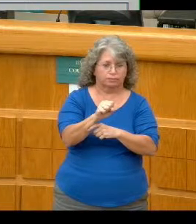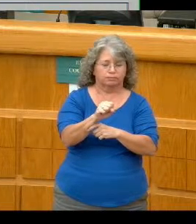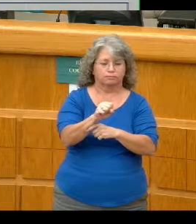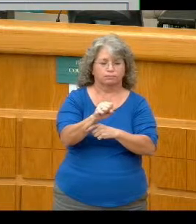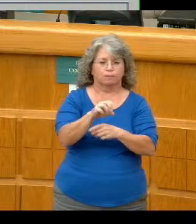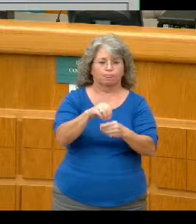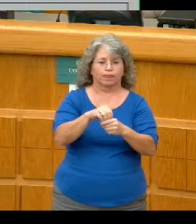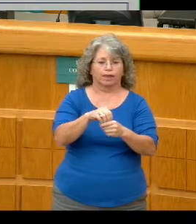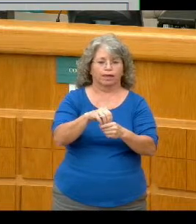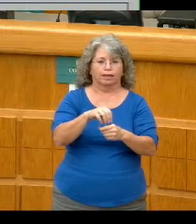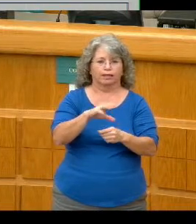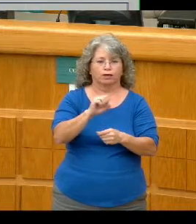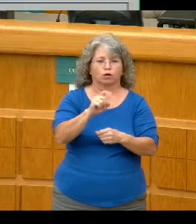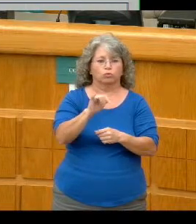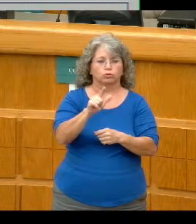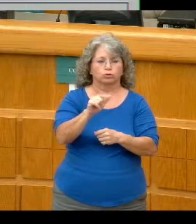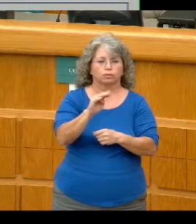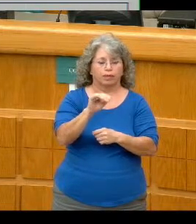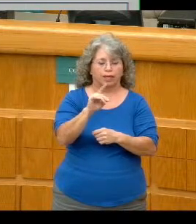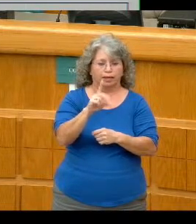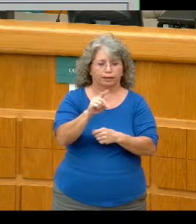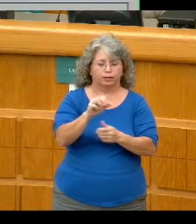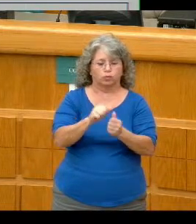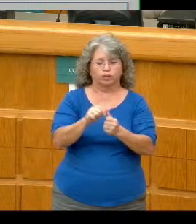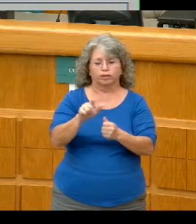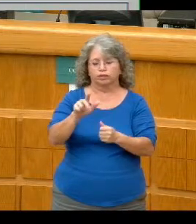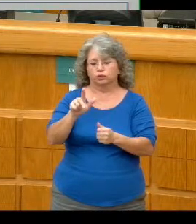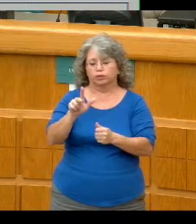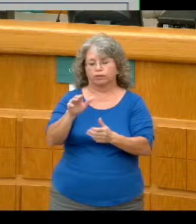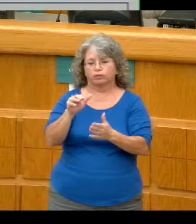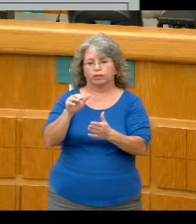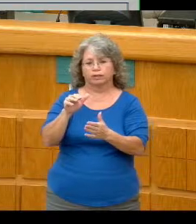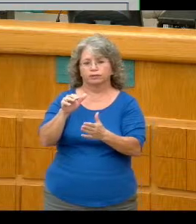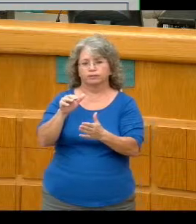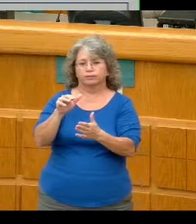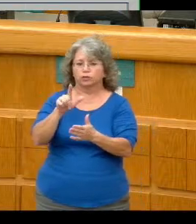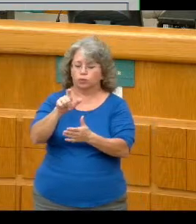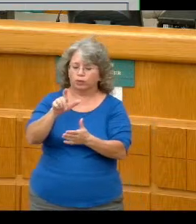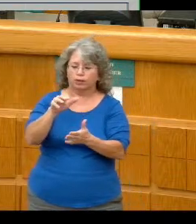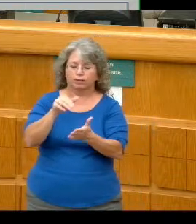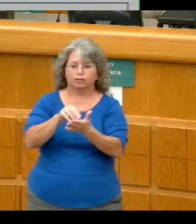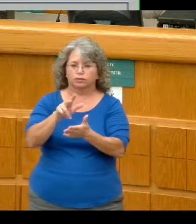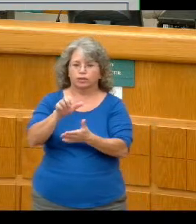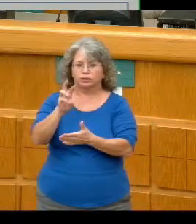of COVID in the coastal bend area with 21,063 recoveries.